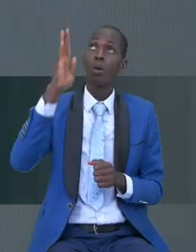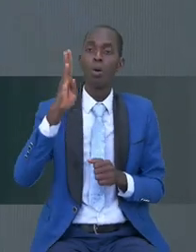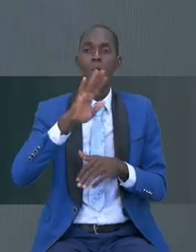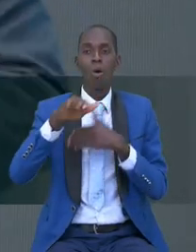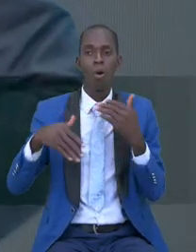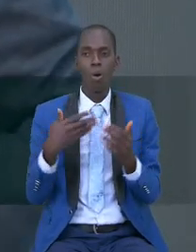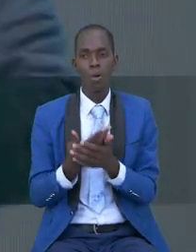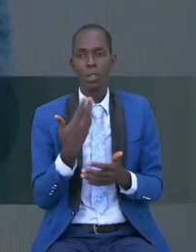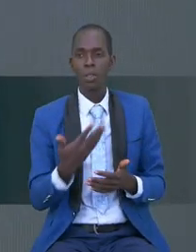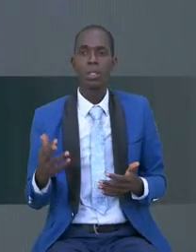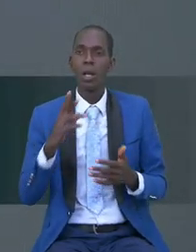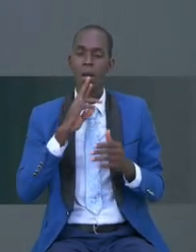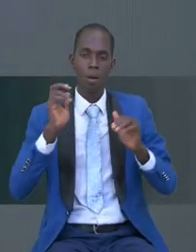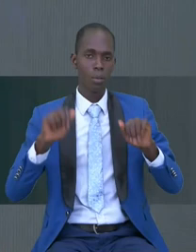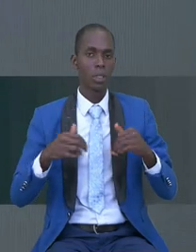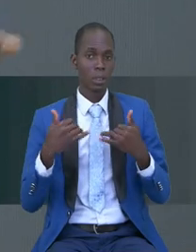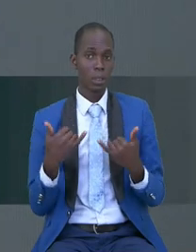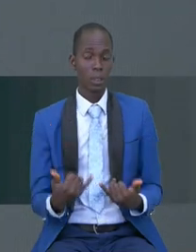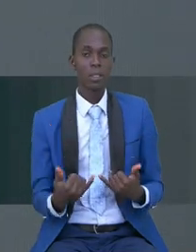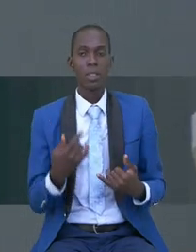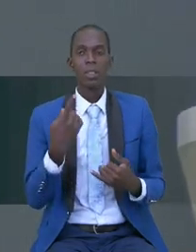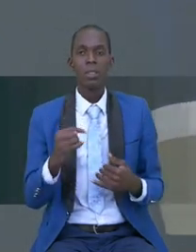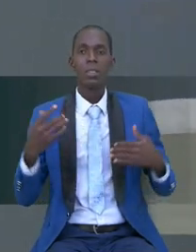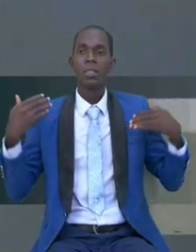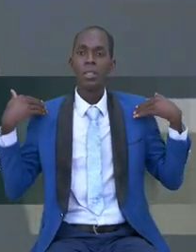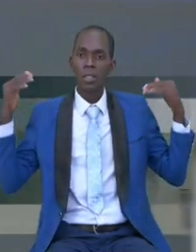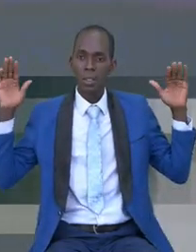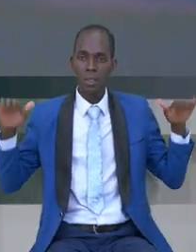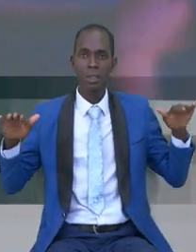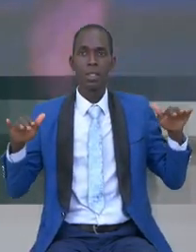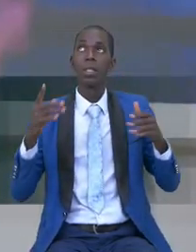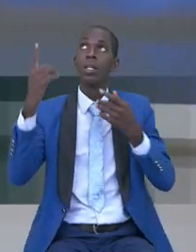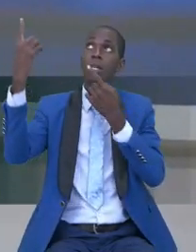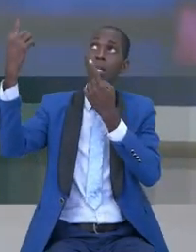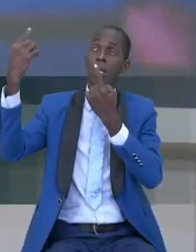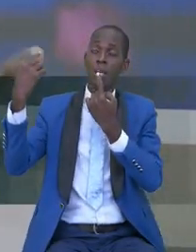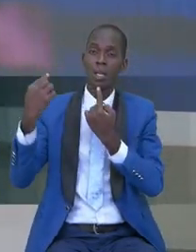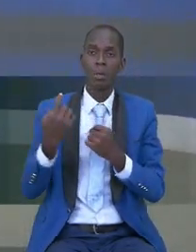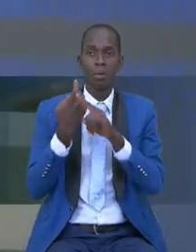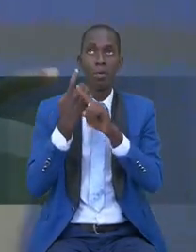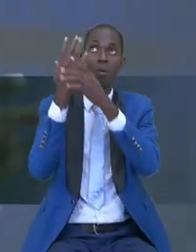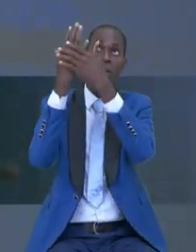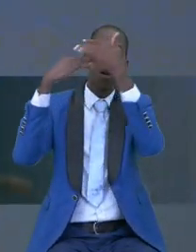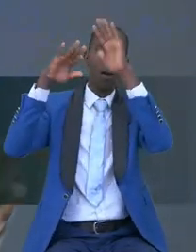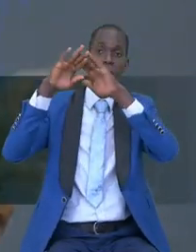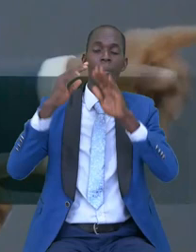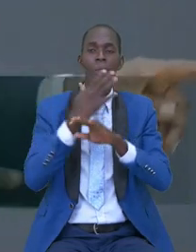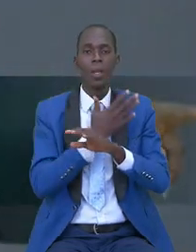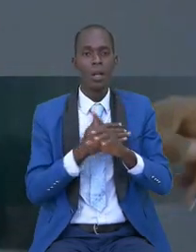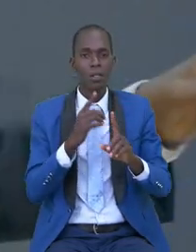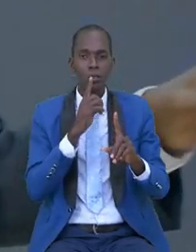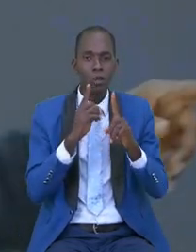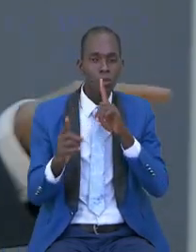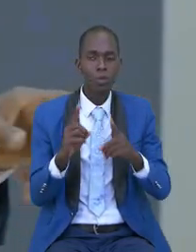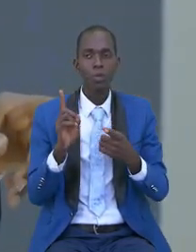are possible. Now the angel came from heaven and spoke to the